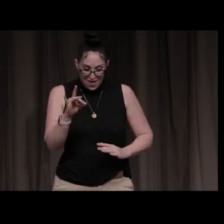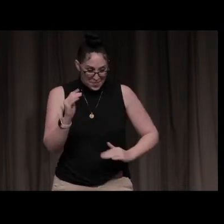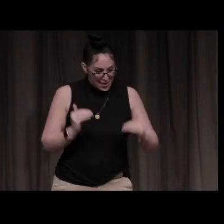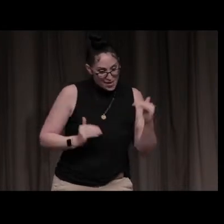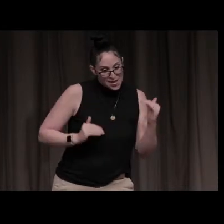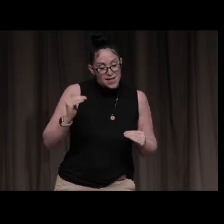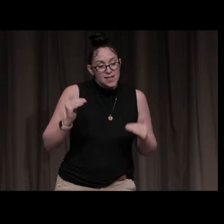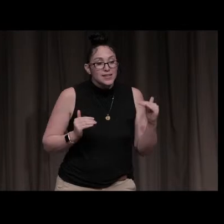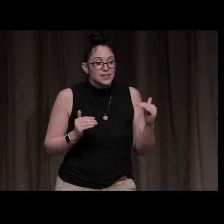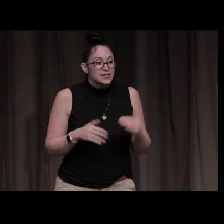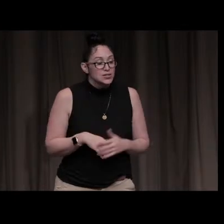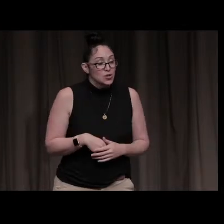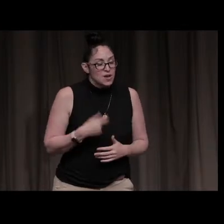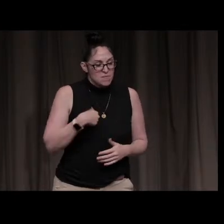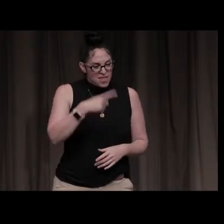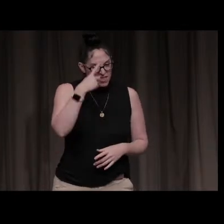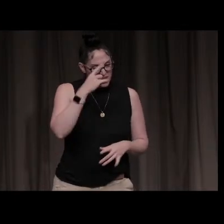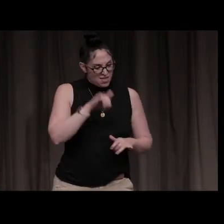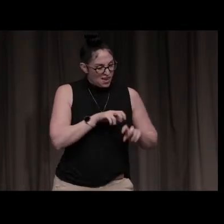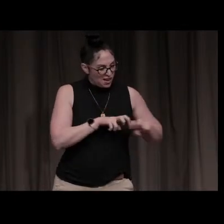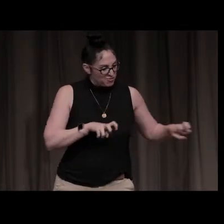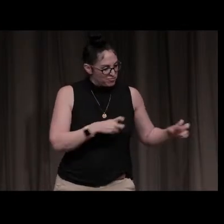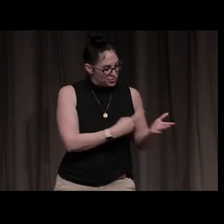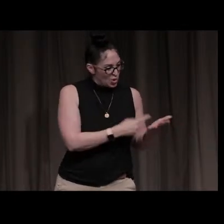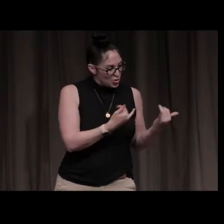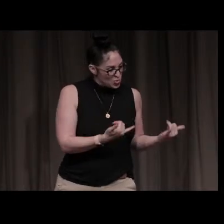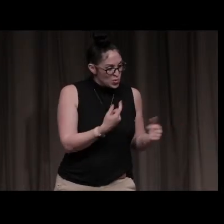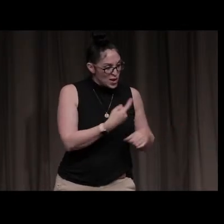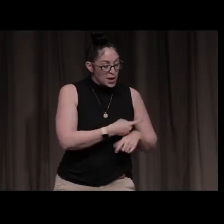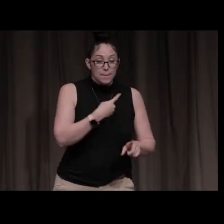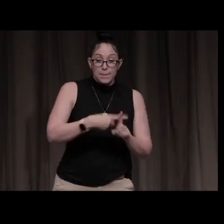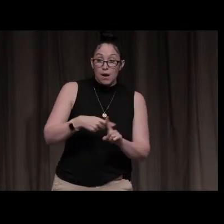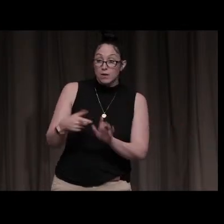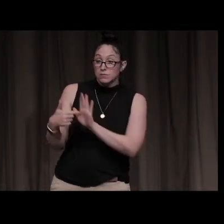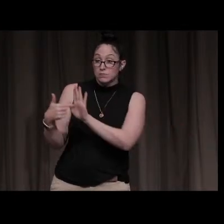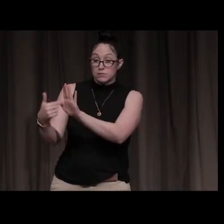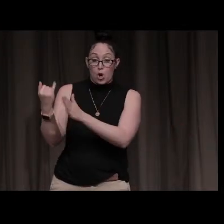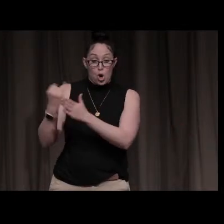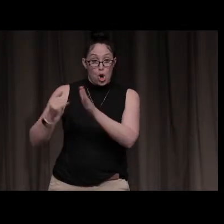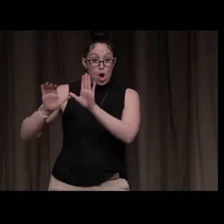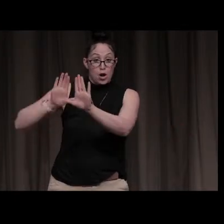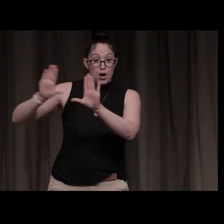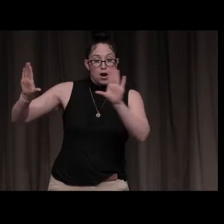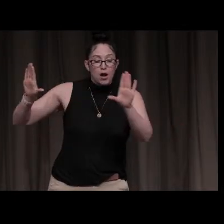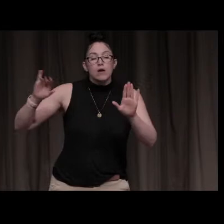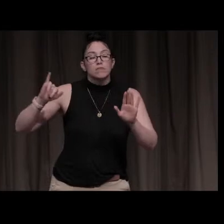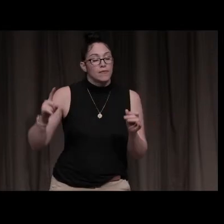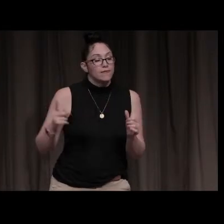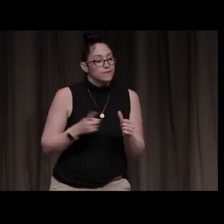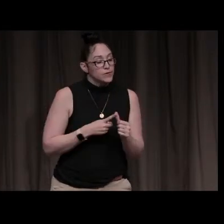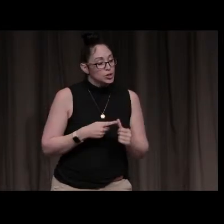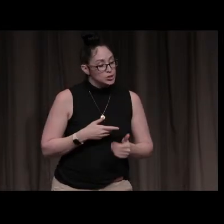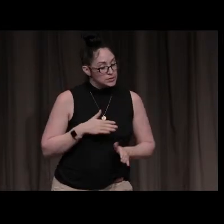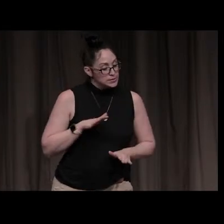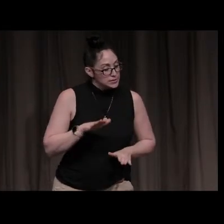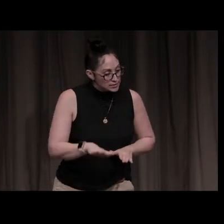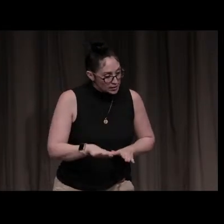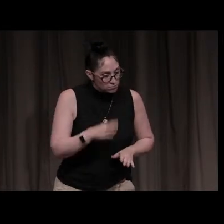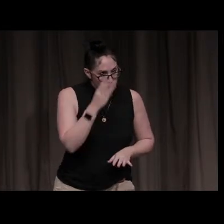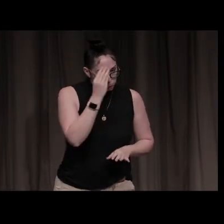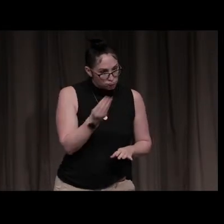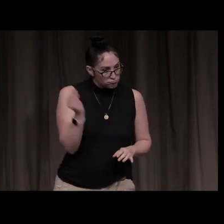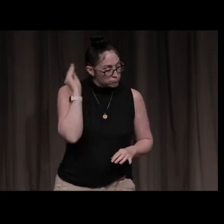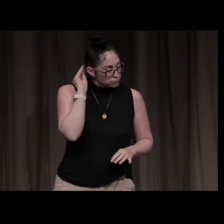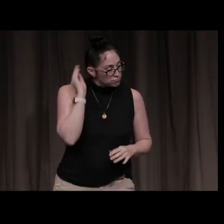this, this talk today and the exhibition is a first big step for us to keep in mind. And